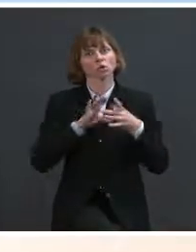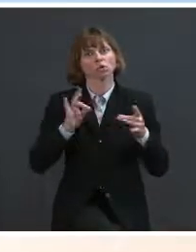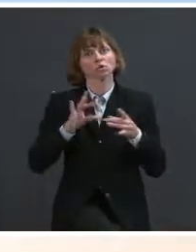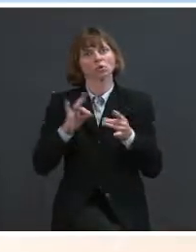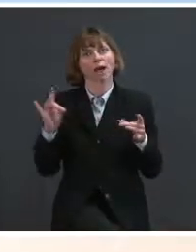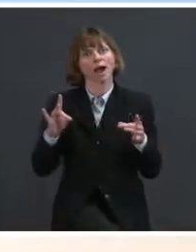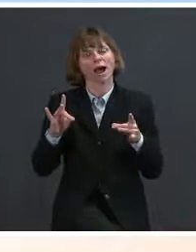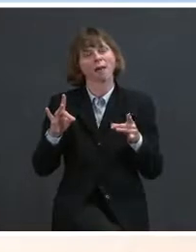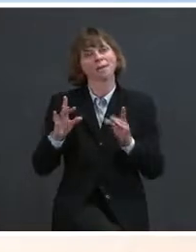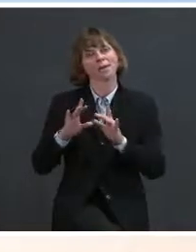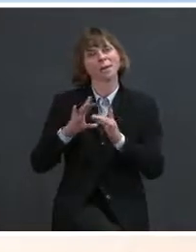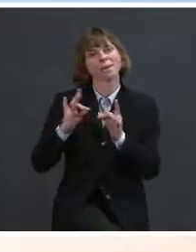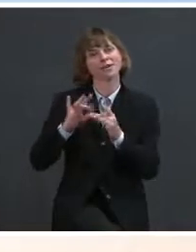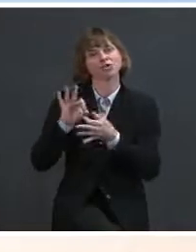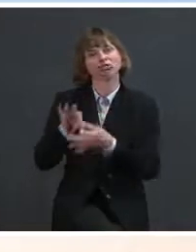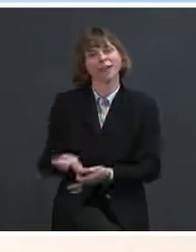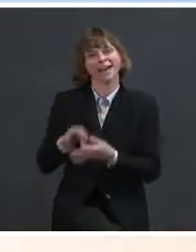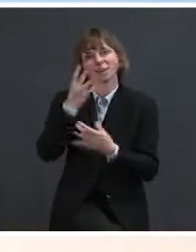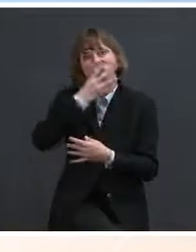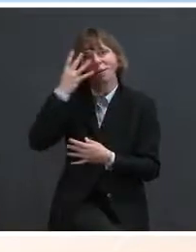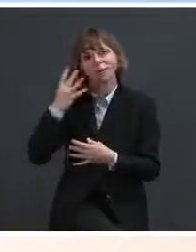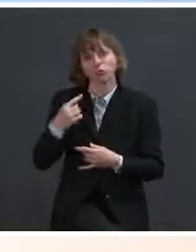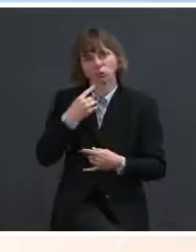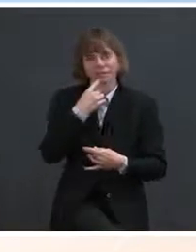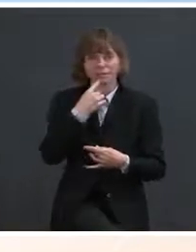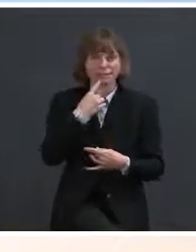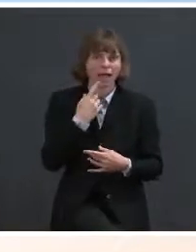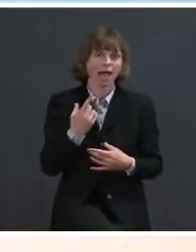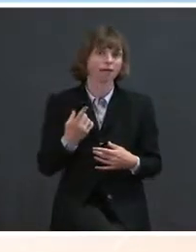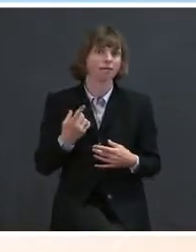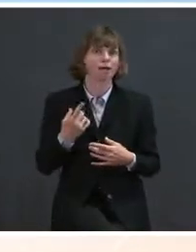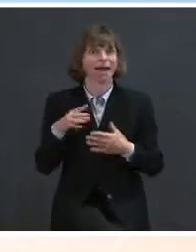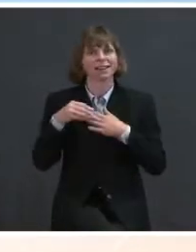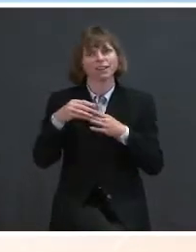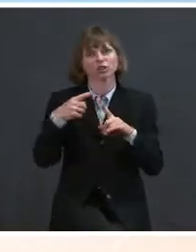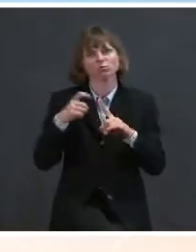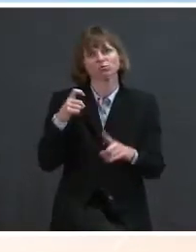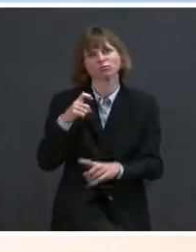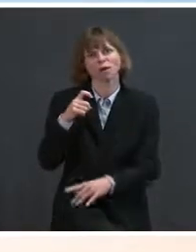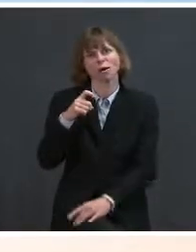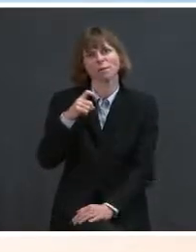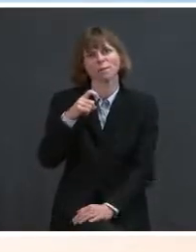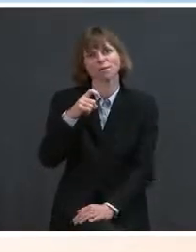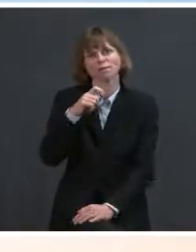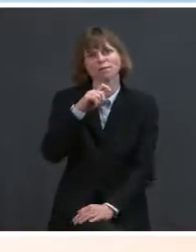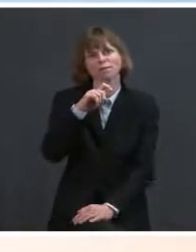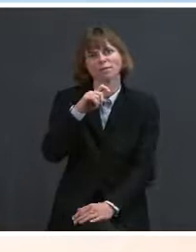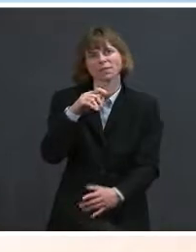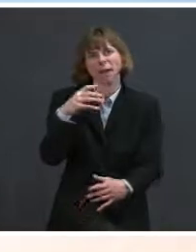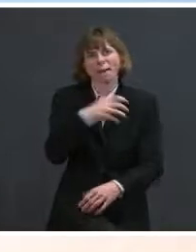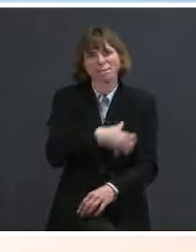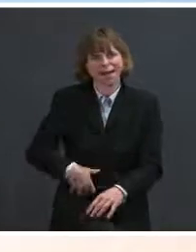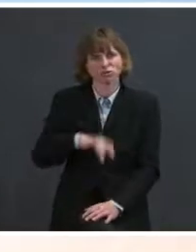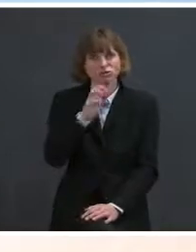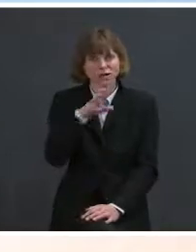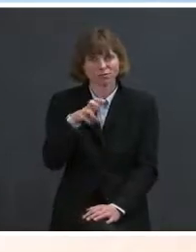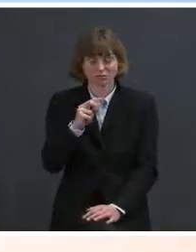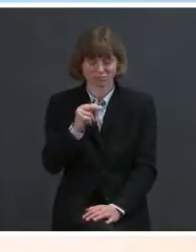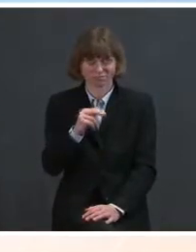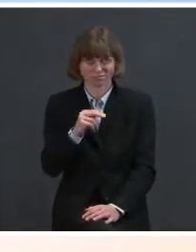you're talking about leadership from Ambassador Jacobson and many others getting the word. And I don't think that's what I said,